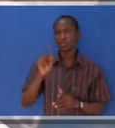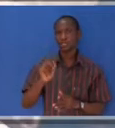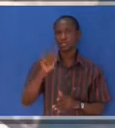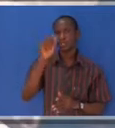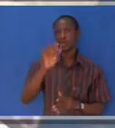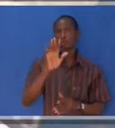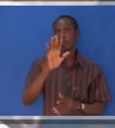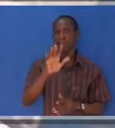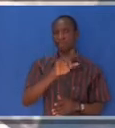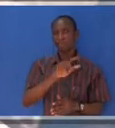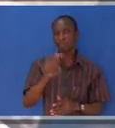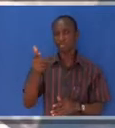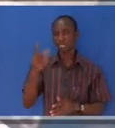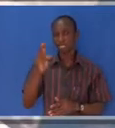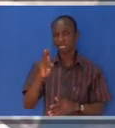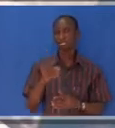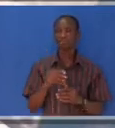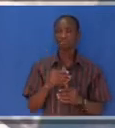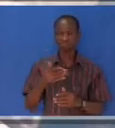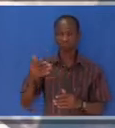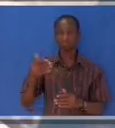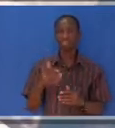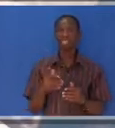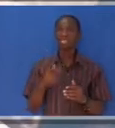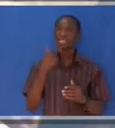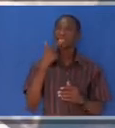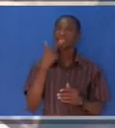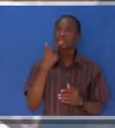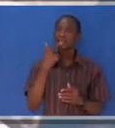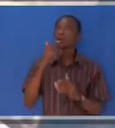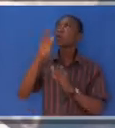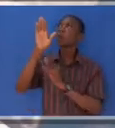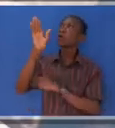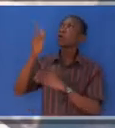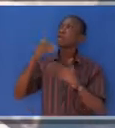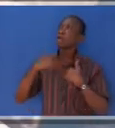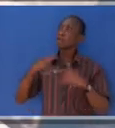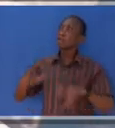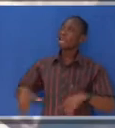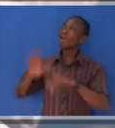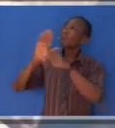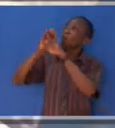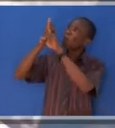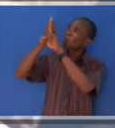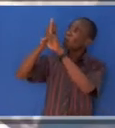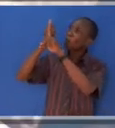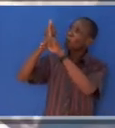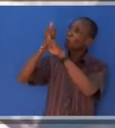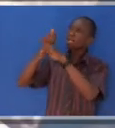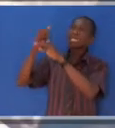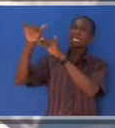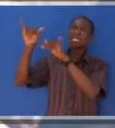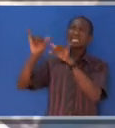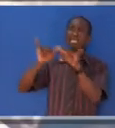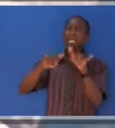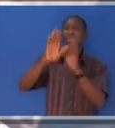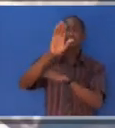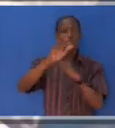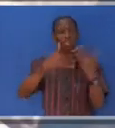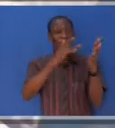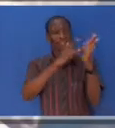chichemu edinum nsia ne edinum so no se se de eja no wo nkwa wonumu no sara no ama oba no nso wo